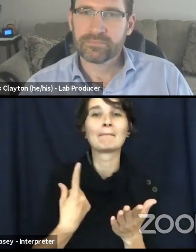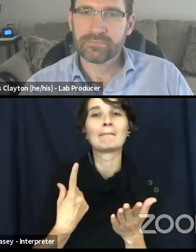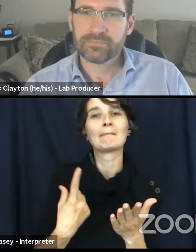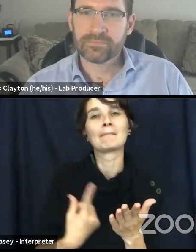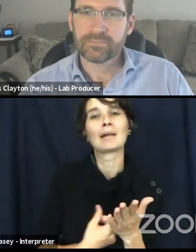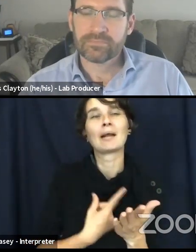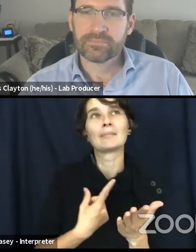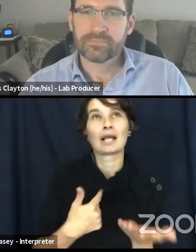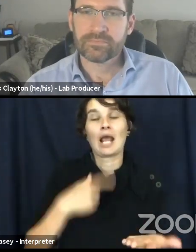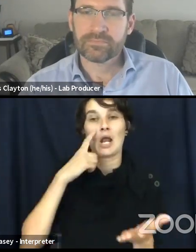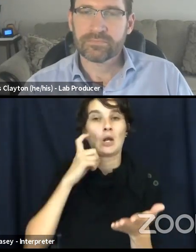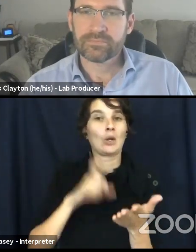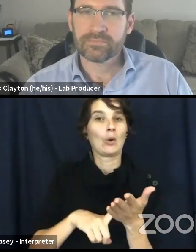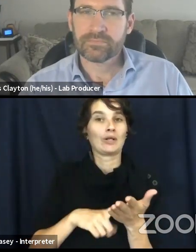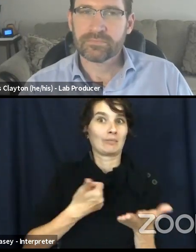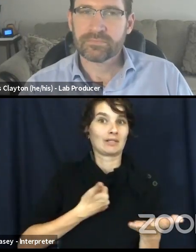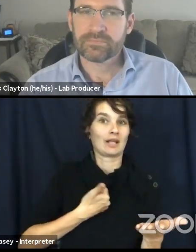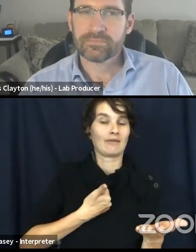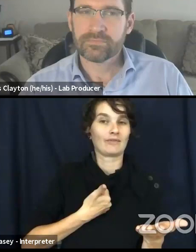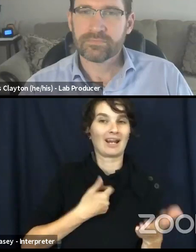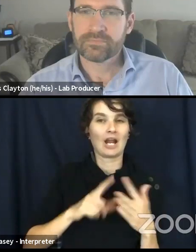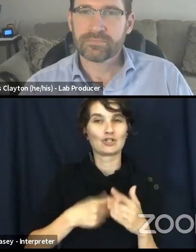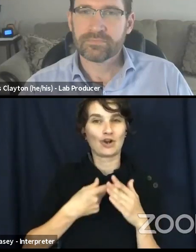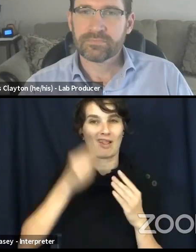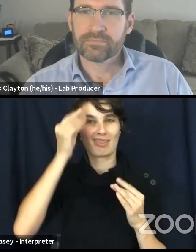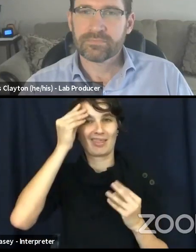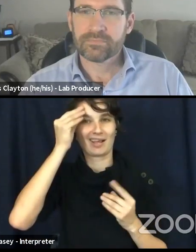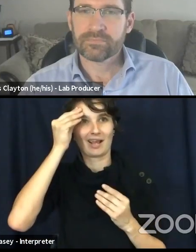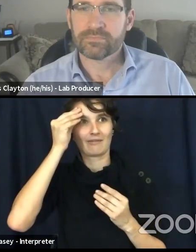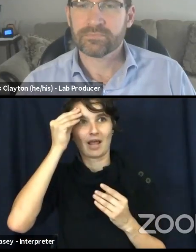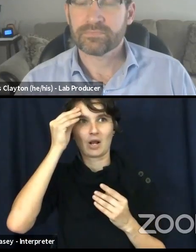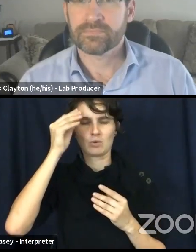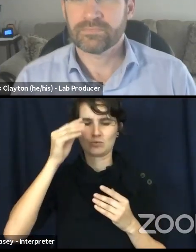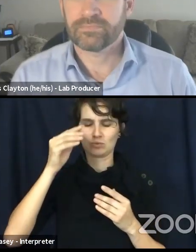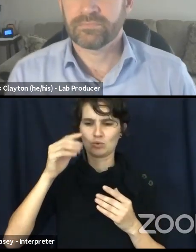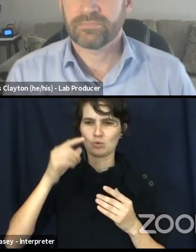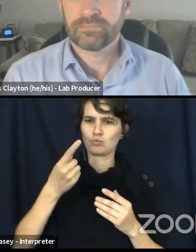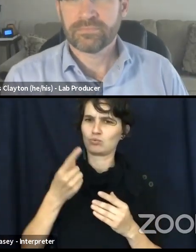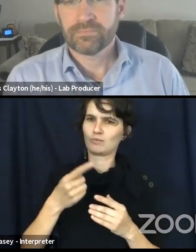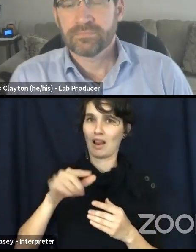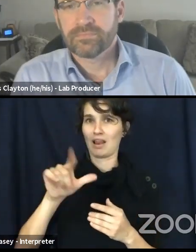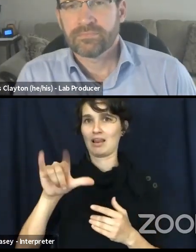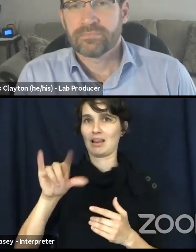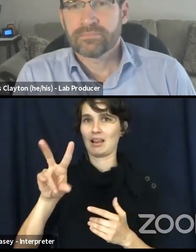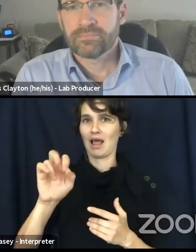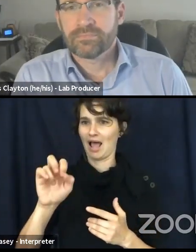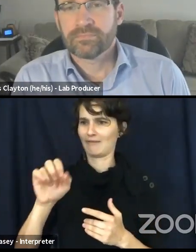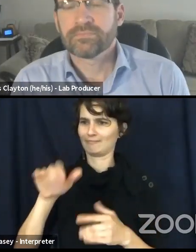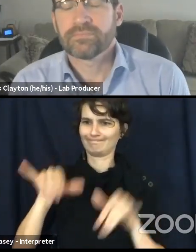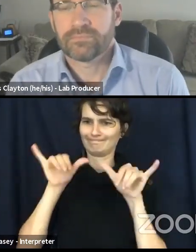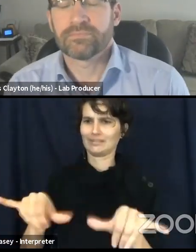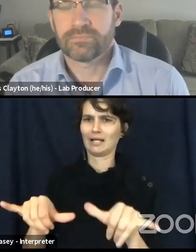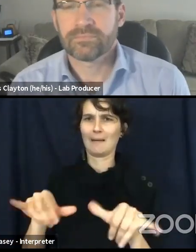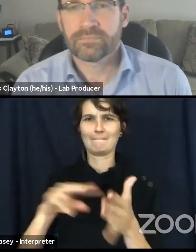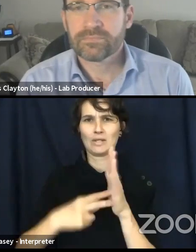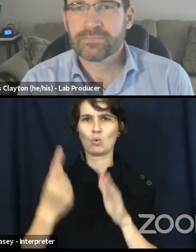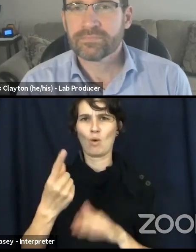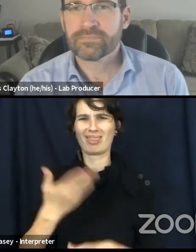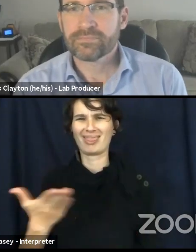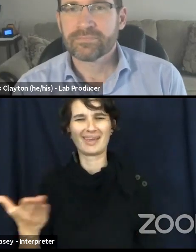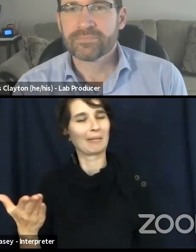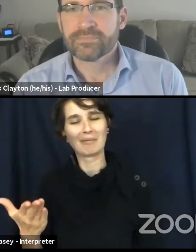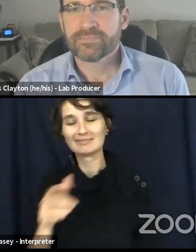like I noticed this in myself, that I start thinking of it as an immutable concept, but it's actually historically always been in flux. And also live,